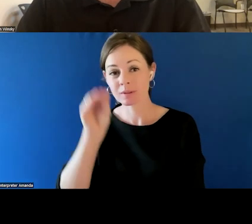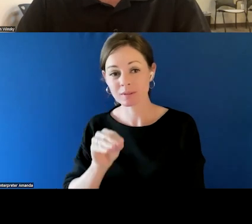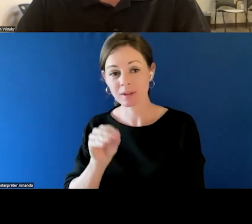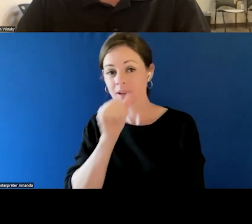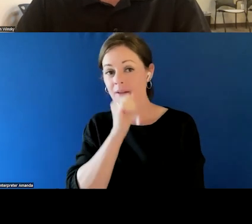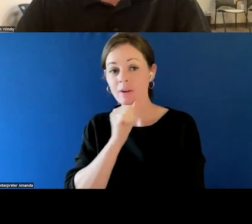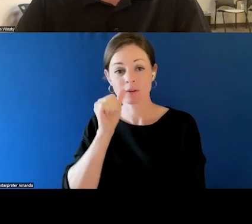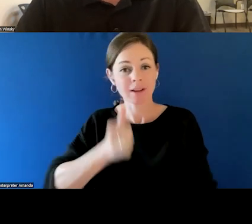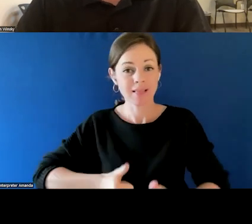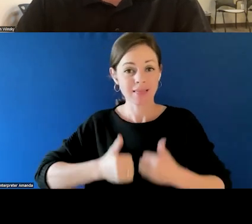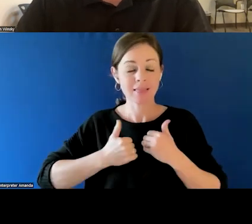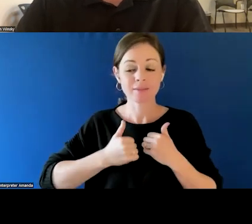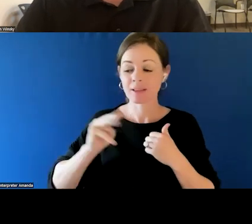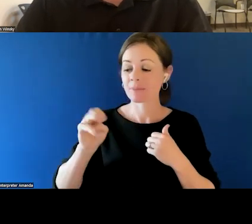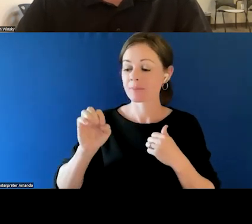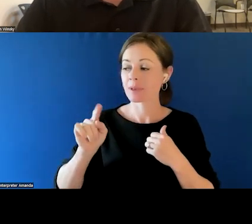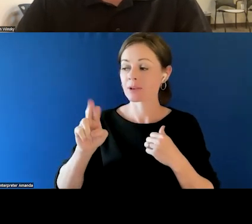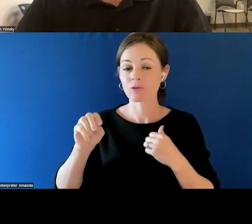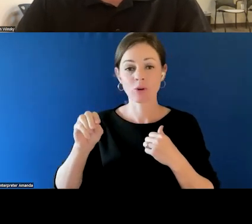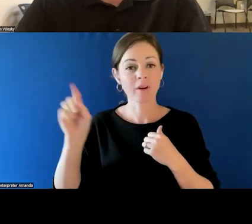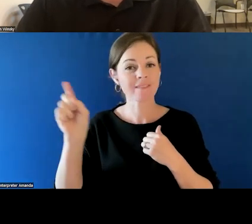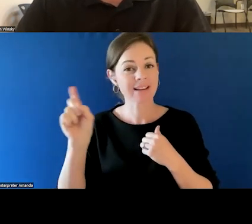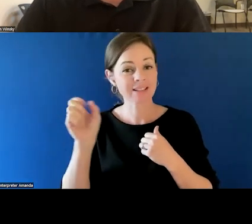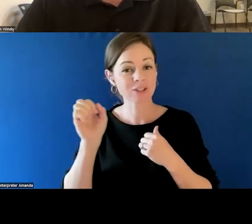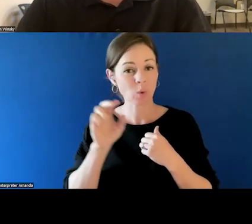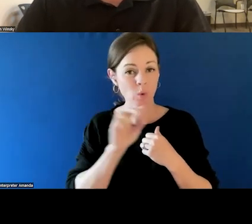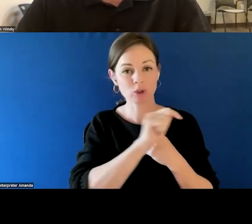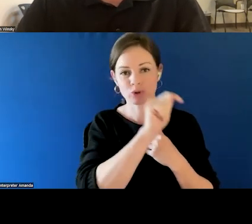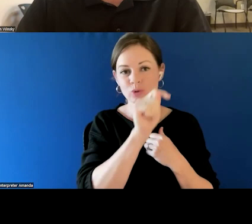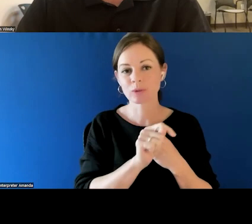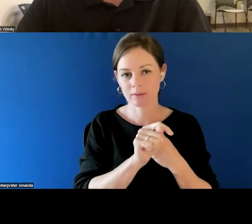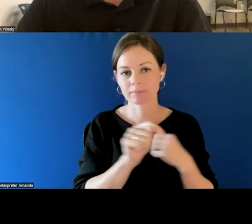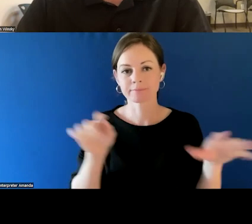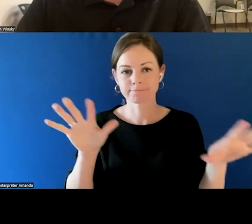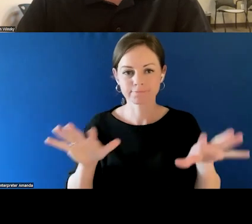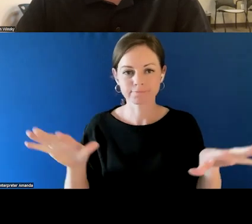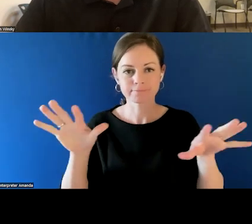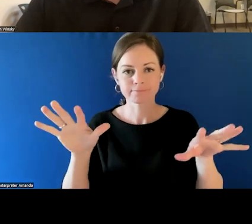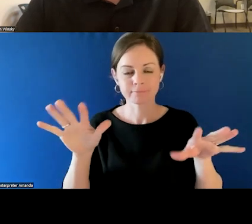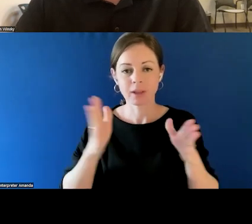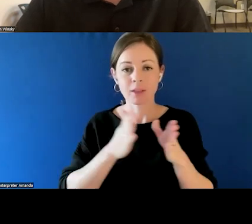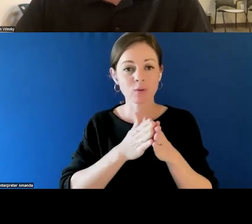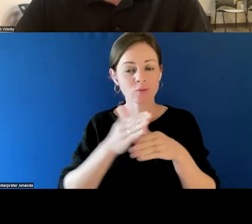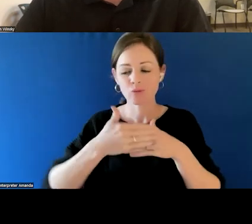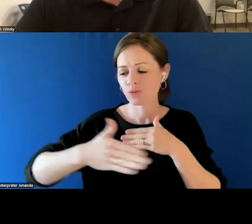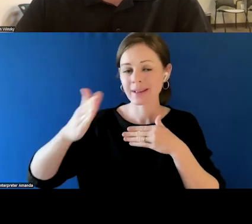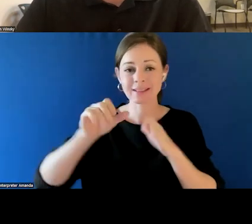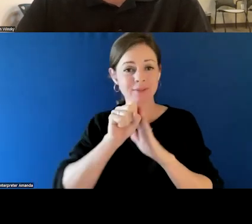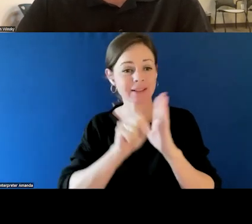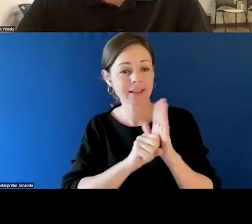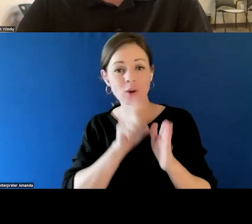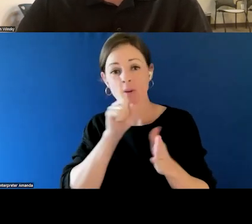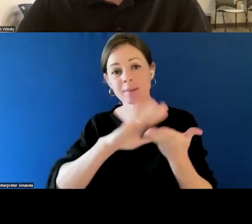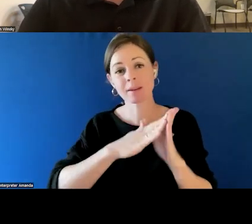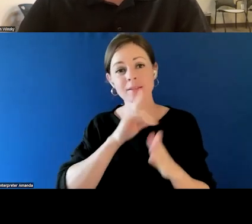Arizona lives in either Metro Phoenix or Metro Tucson. And so if you look at the rest of the state, that means it gets really rural